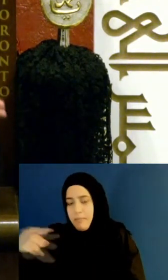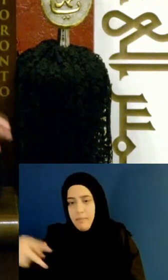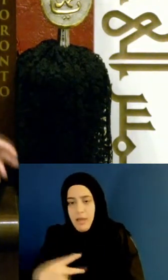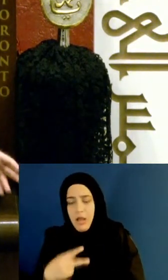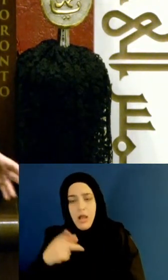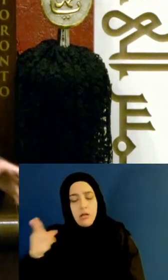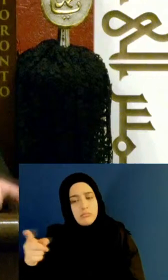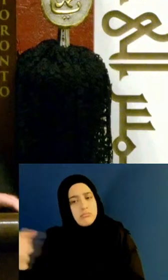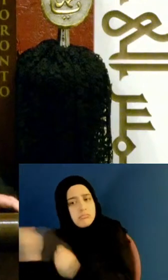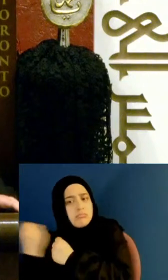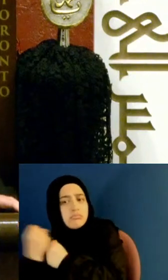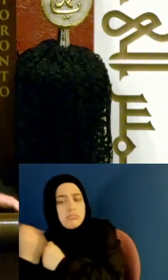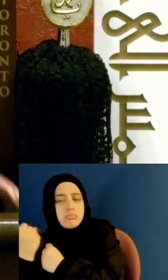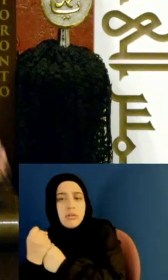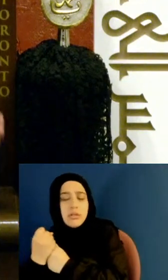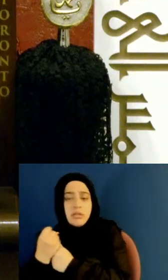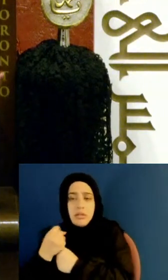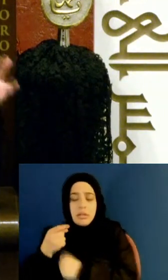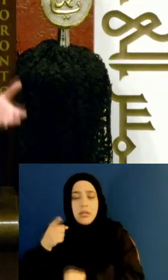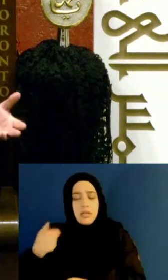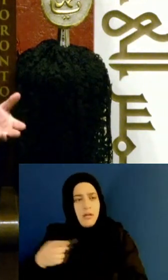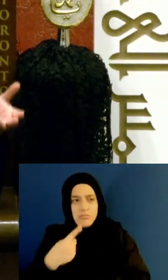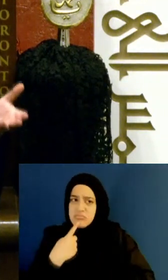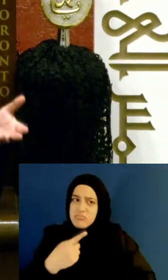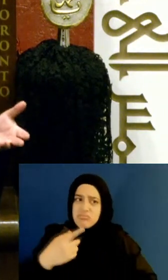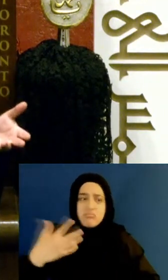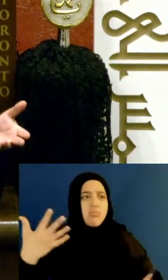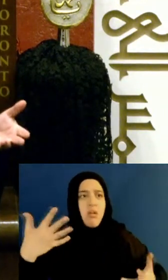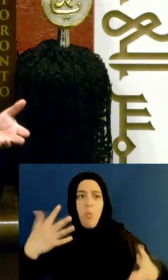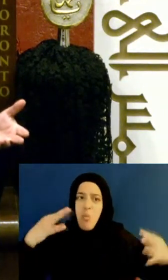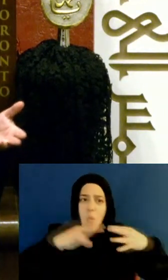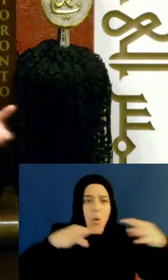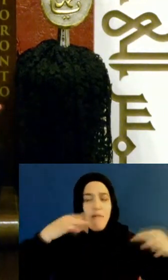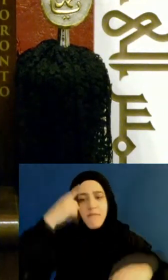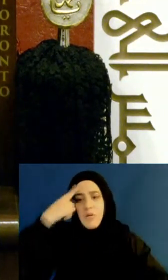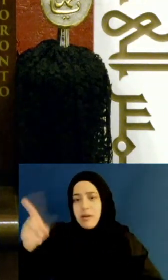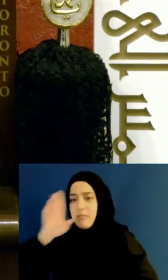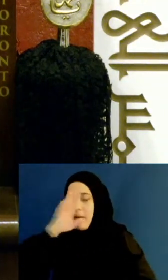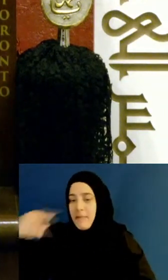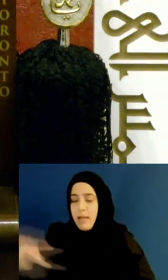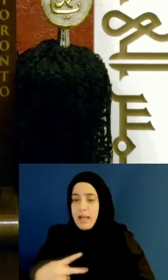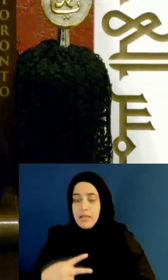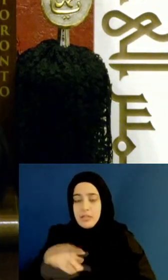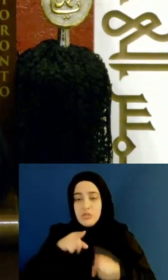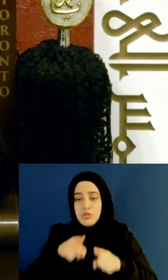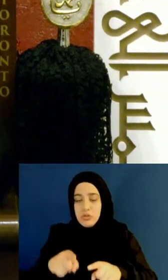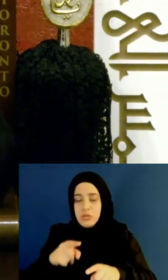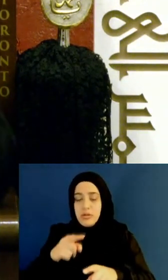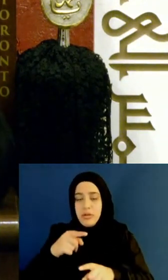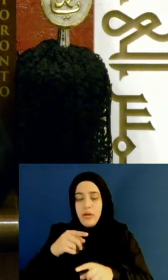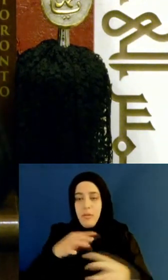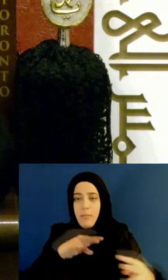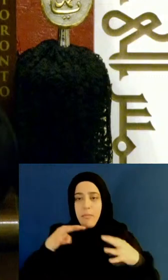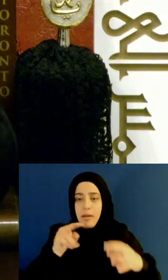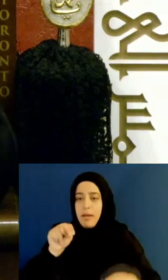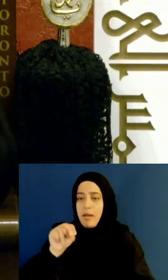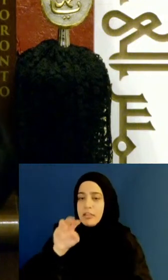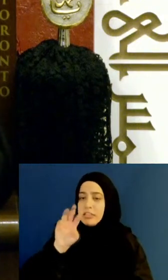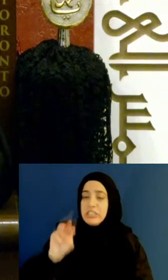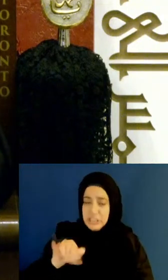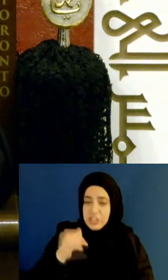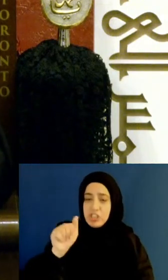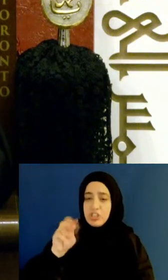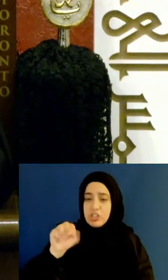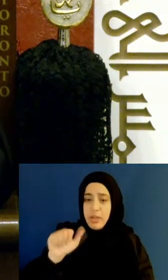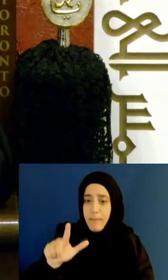against Amirul Mu'mineen in the Battle of Jamal. Leish, why? Why? He felt that he was